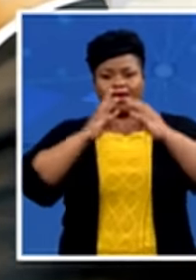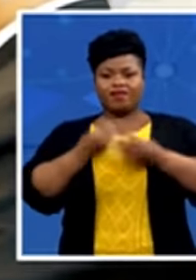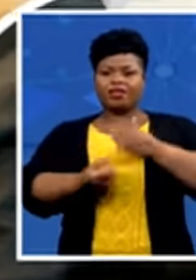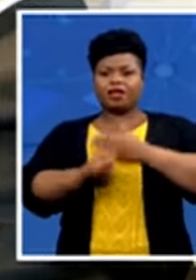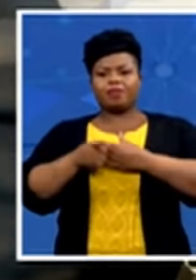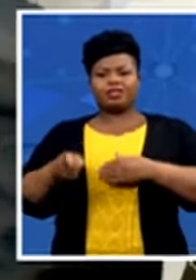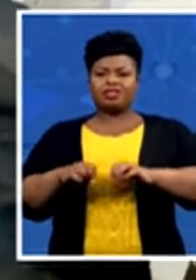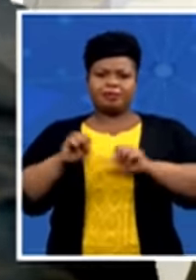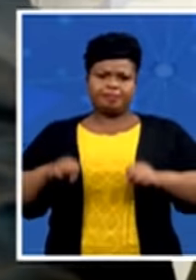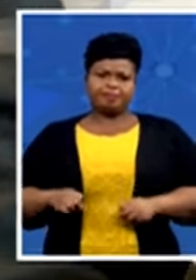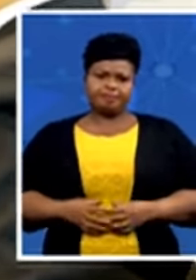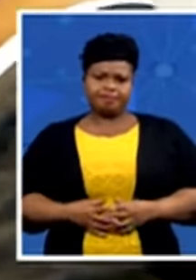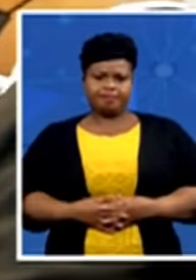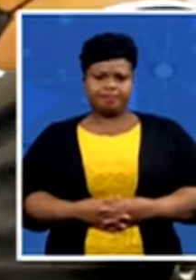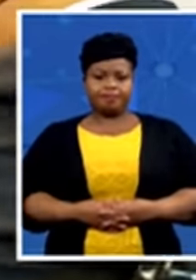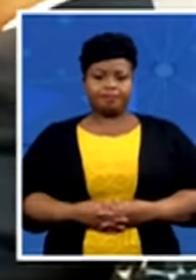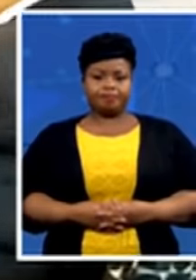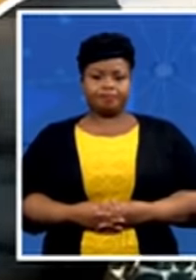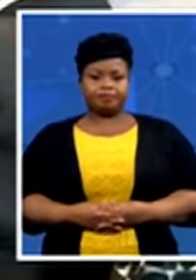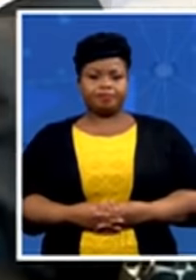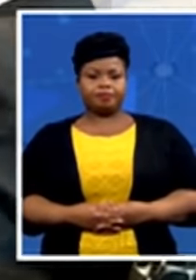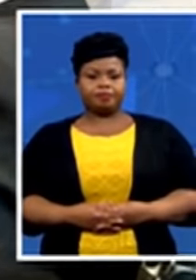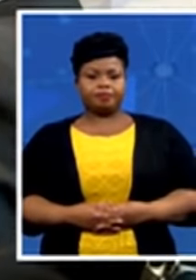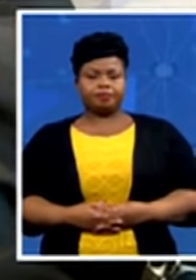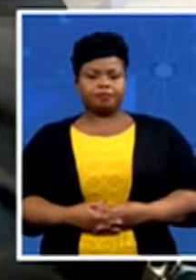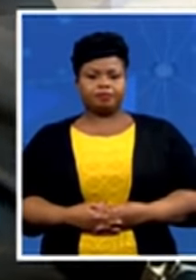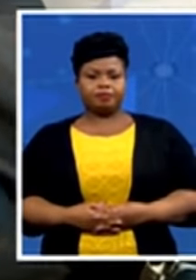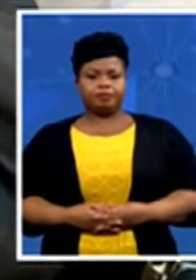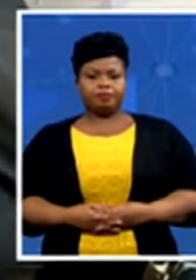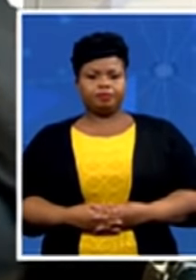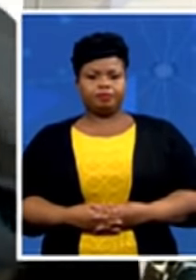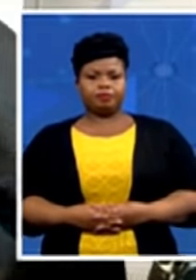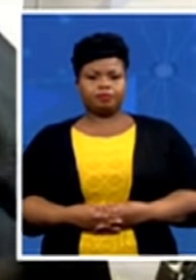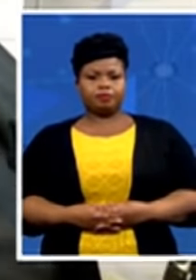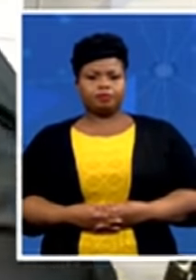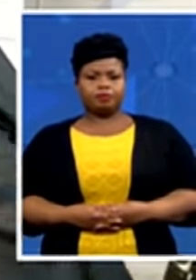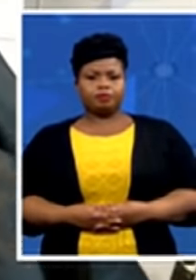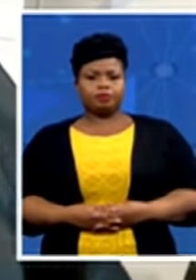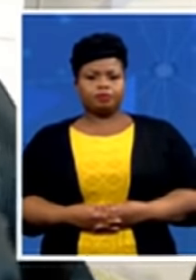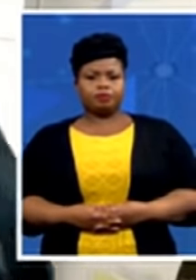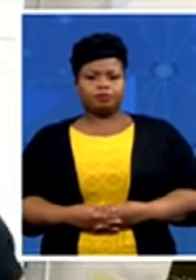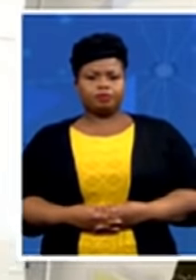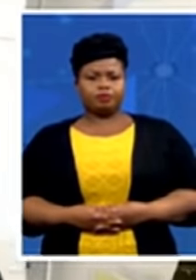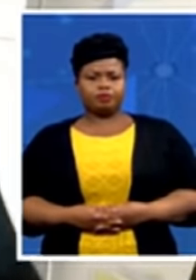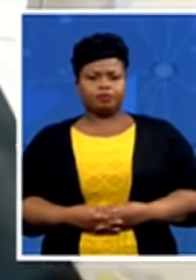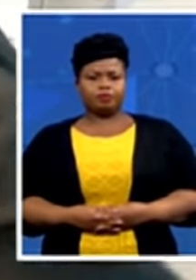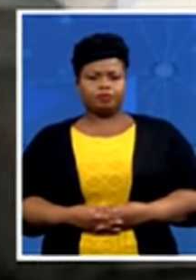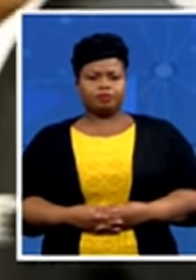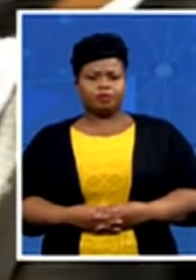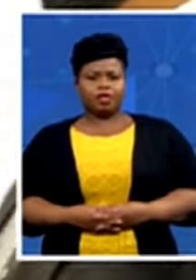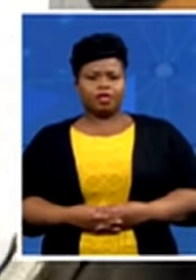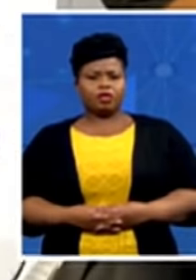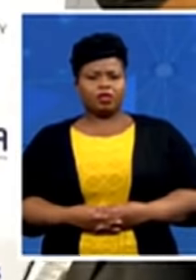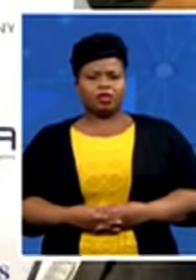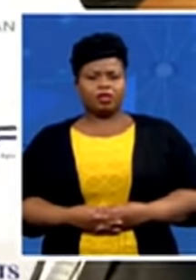To avoid the dialogue, I think let's allow the principals to answer all the first question. Remember,